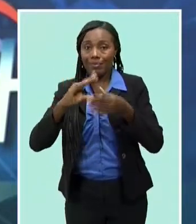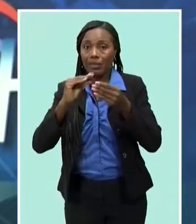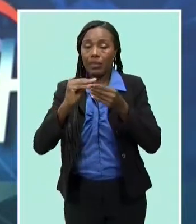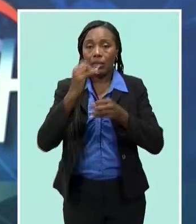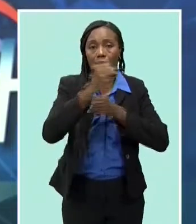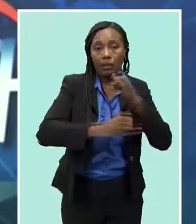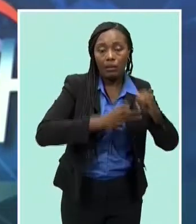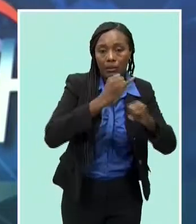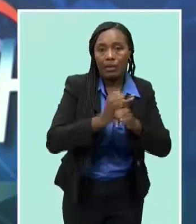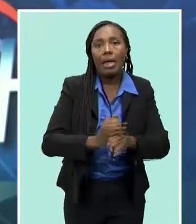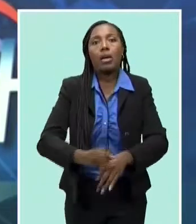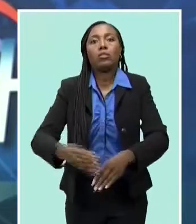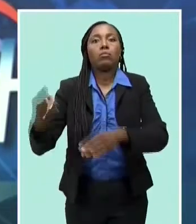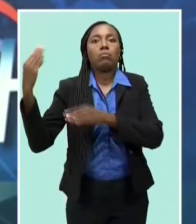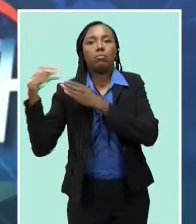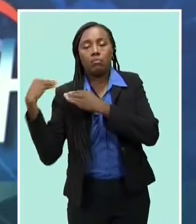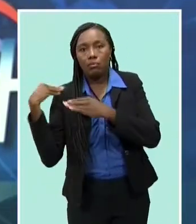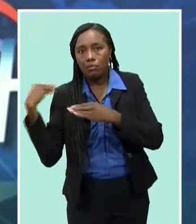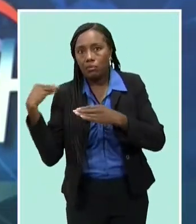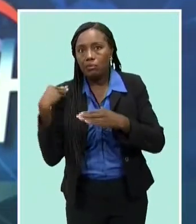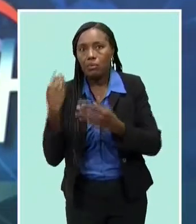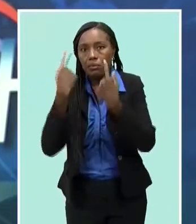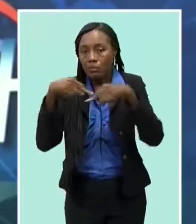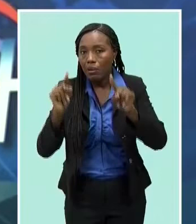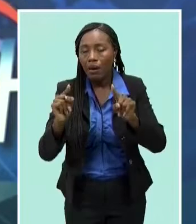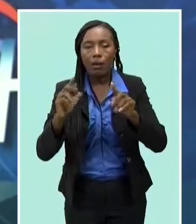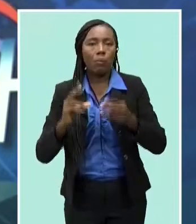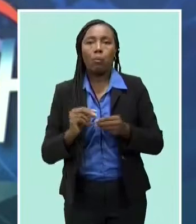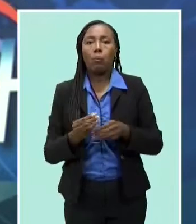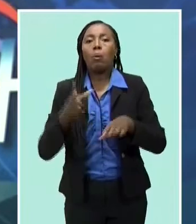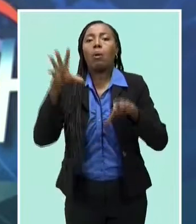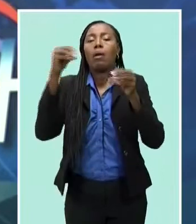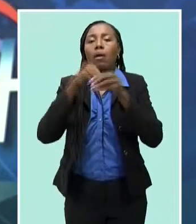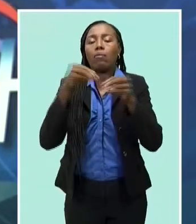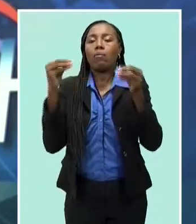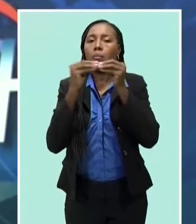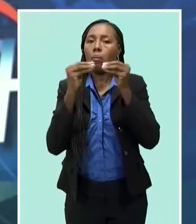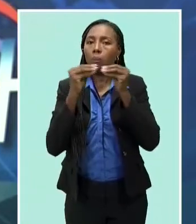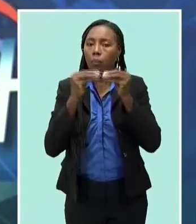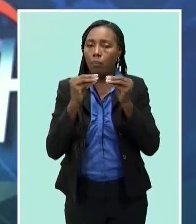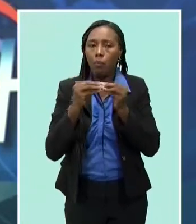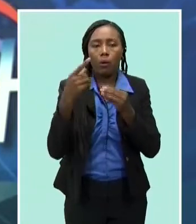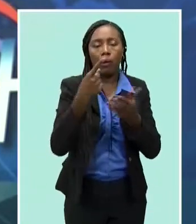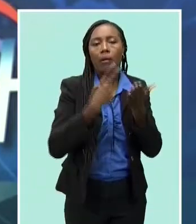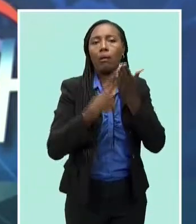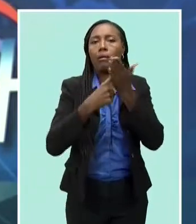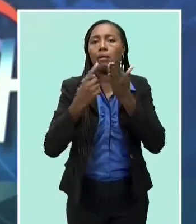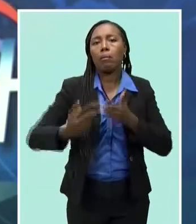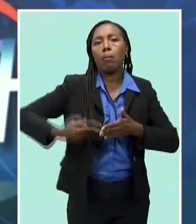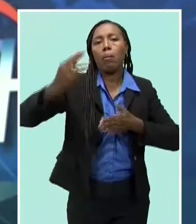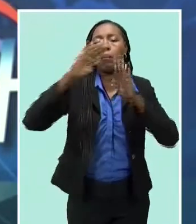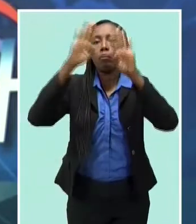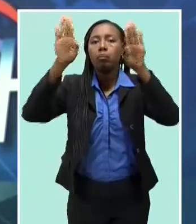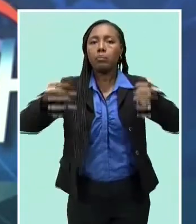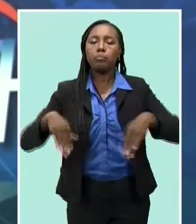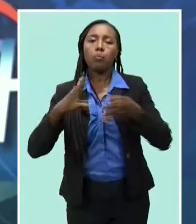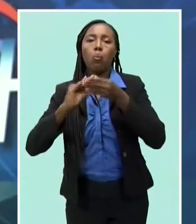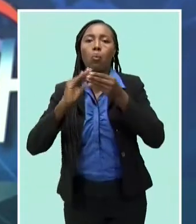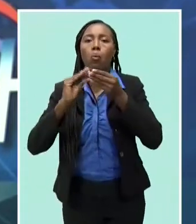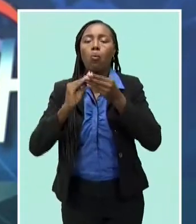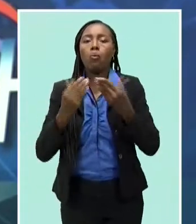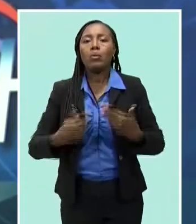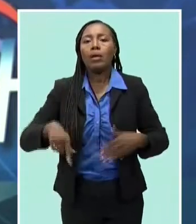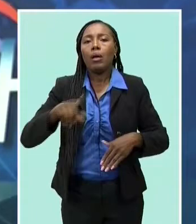international obligations. Speaking during the Joint Select Committee on the Data Protection Bill 2019 in the Upper House, she says it will also